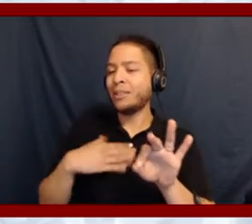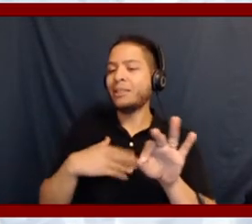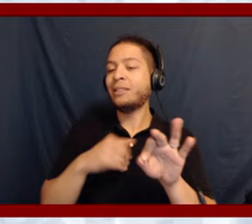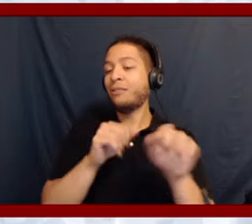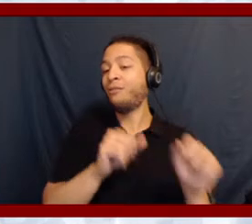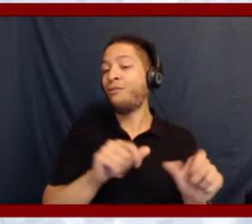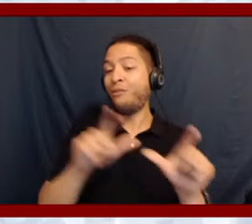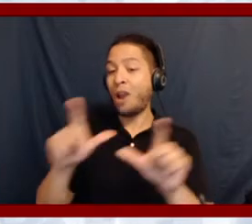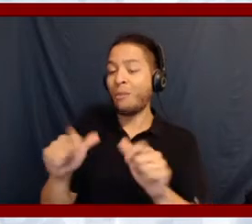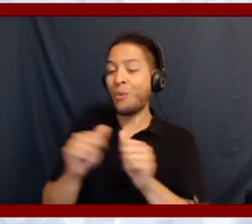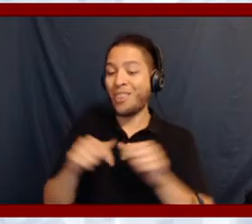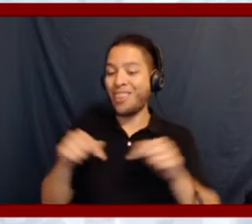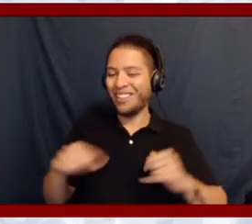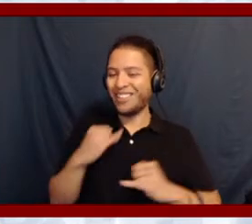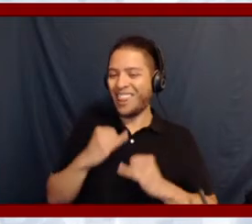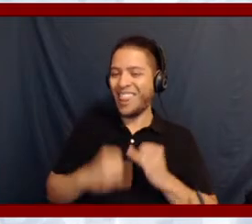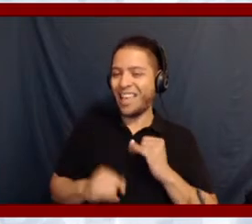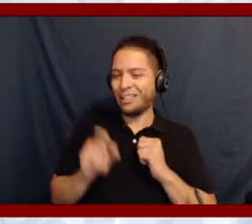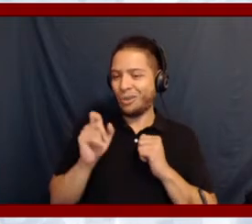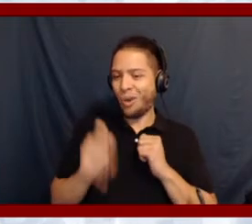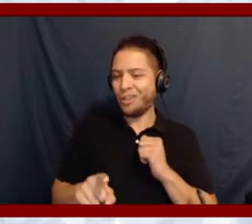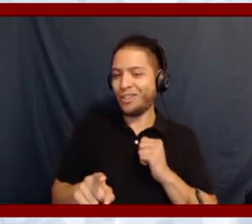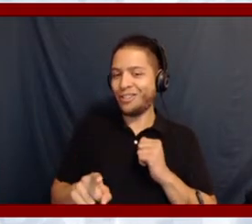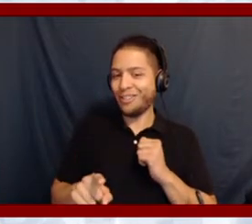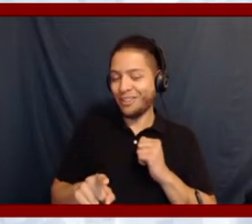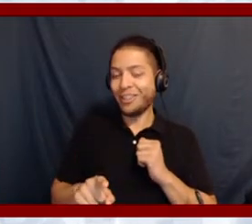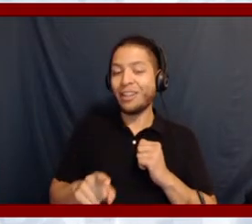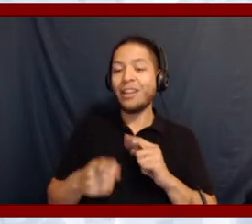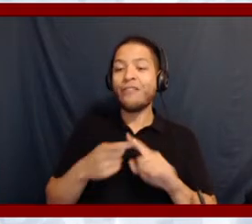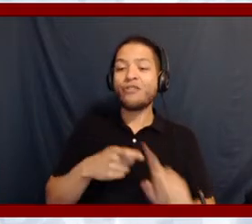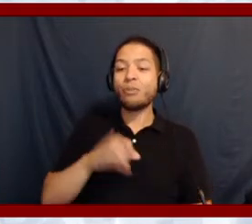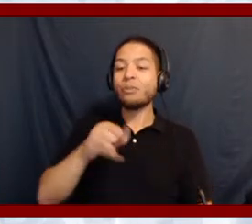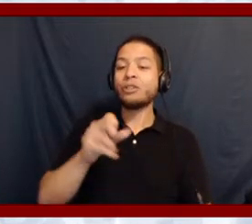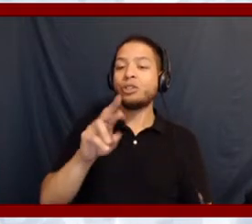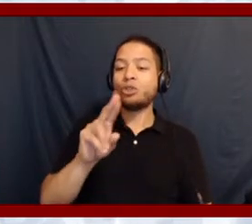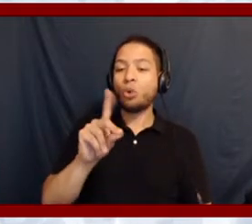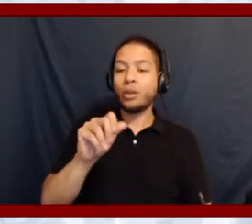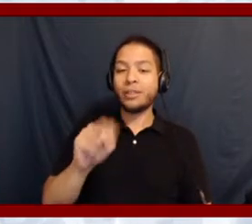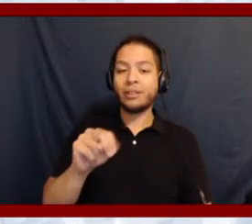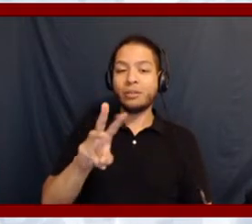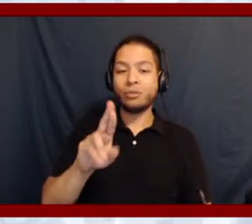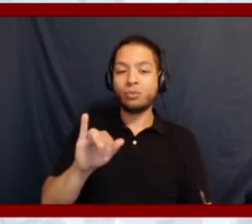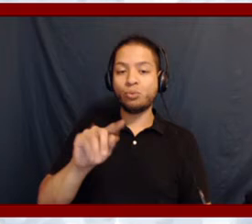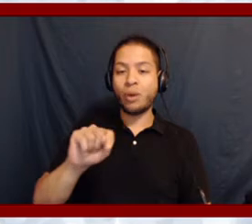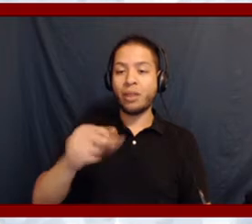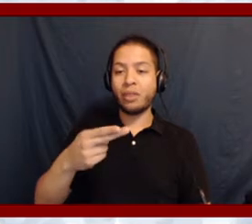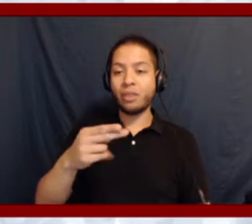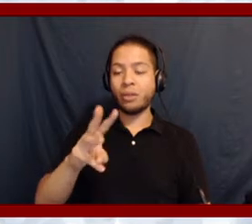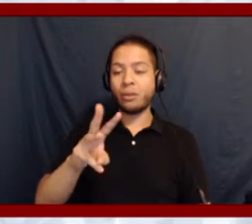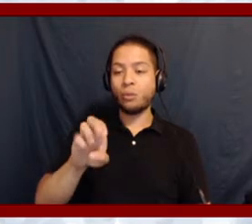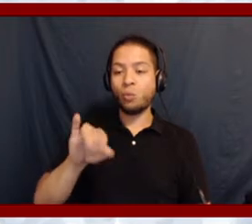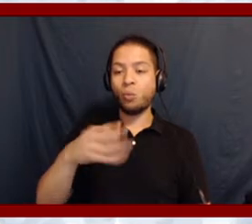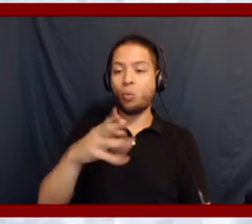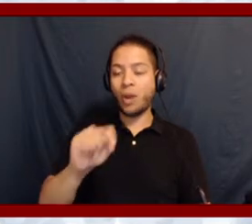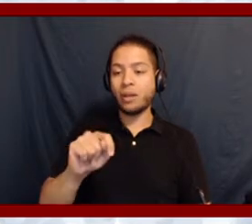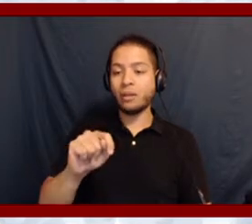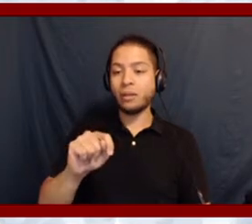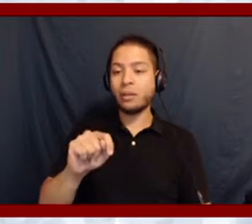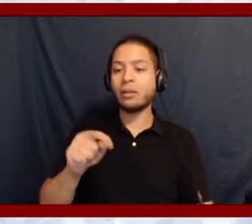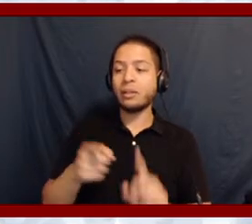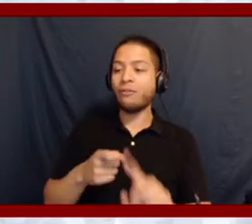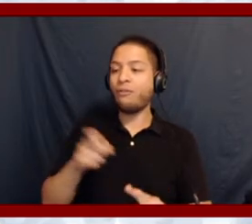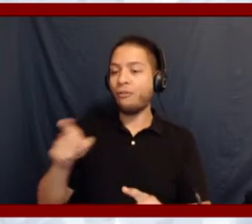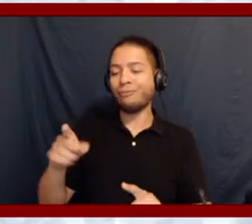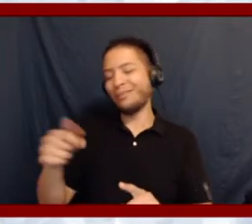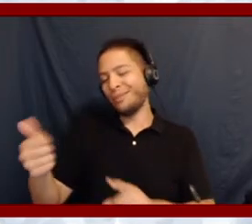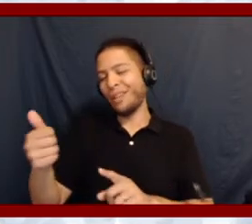both of you. It is from Jordan Braithwaite, NHBCU scholar at Grambling State University, back towards